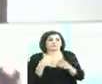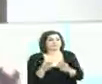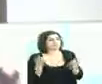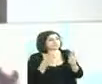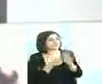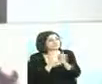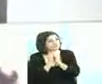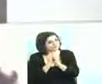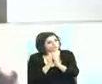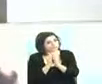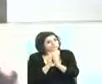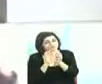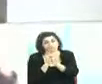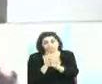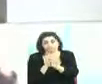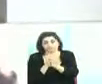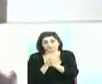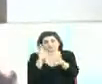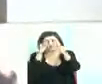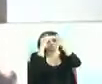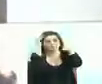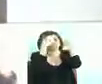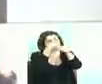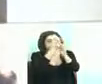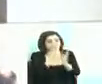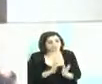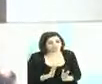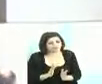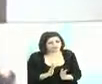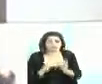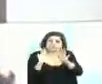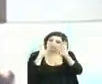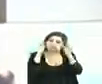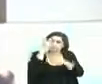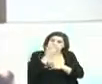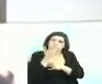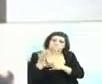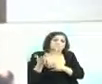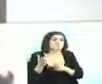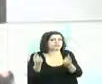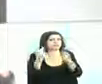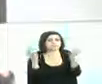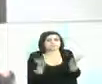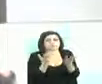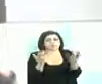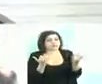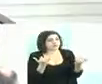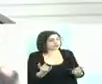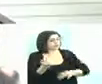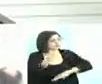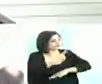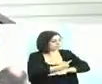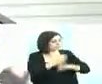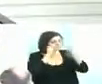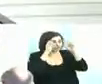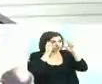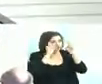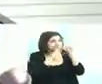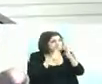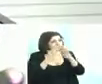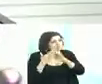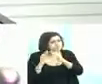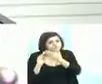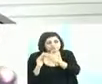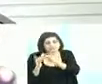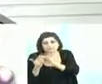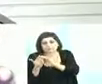Together in the spirit of prayer. Oh, Heavenly Creator, it is a wonderful and beautiful thing to come here in this day into this amazing community.